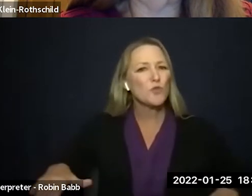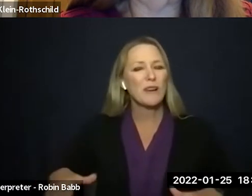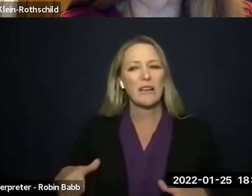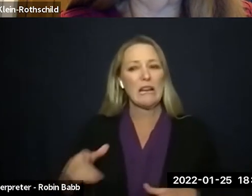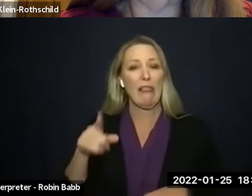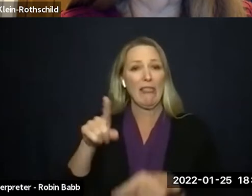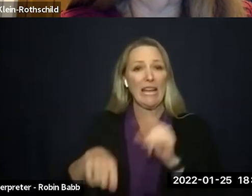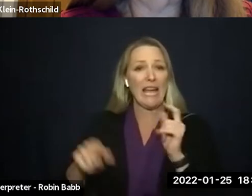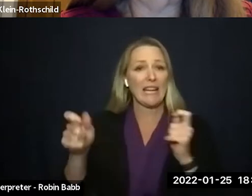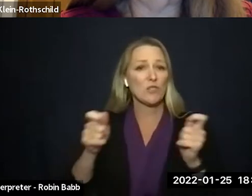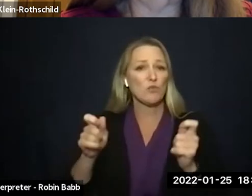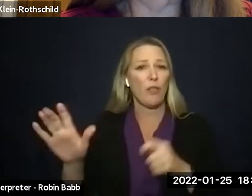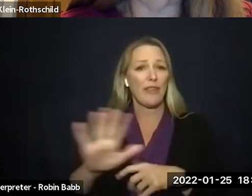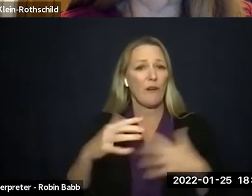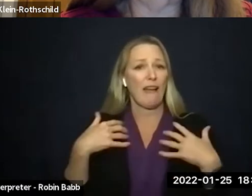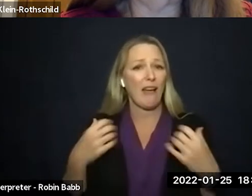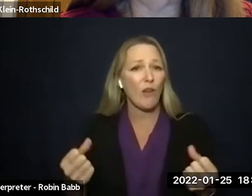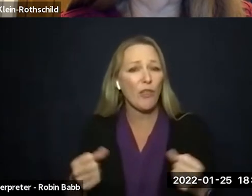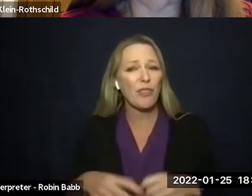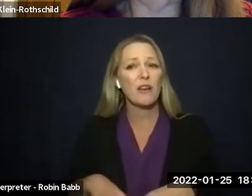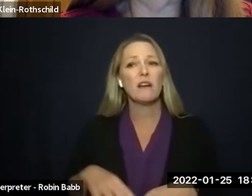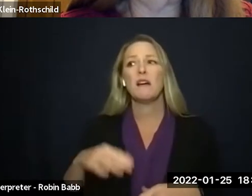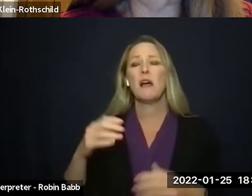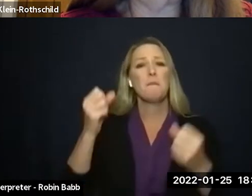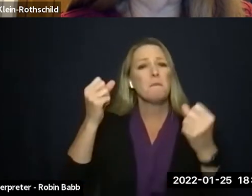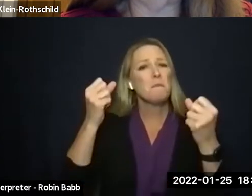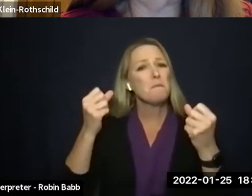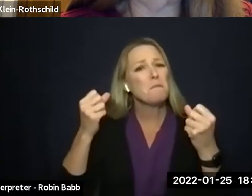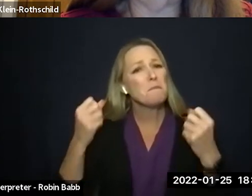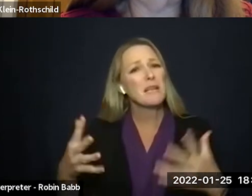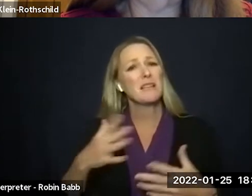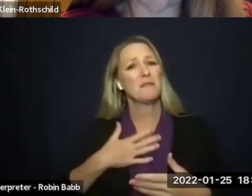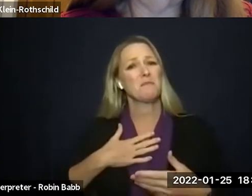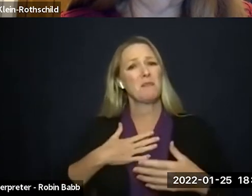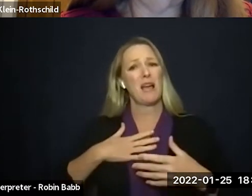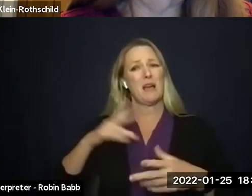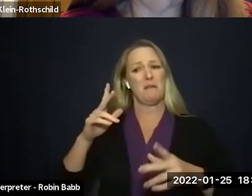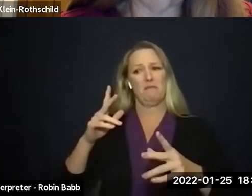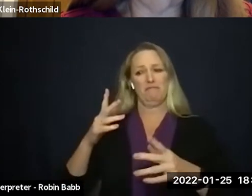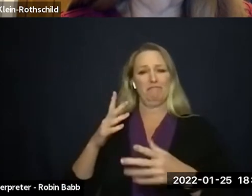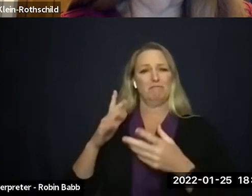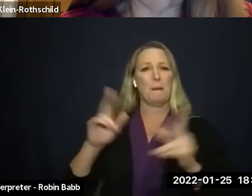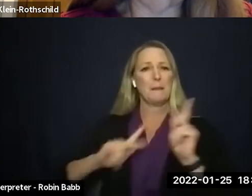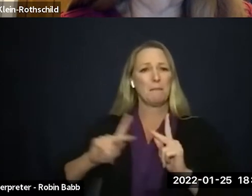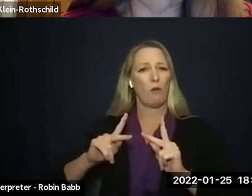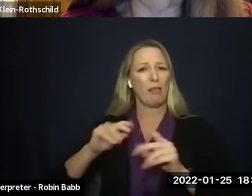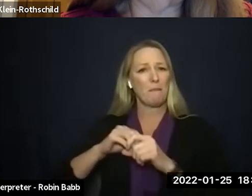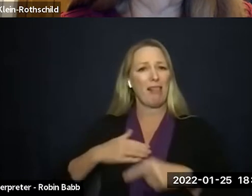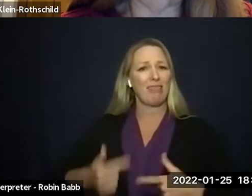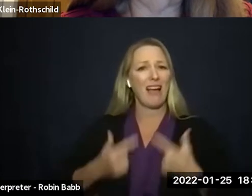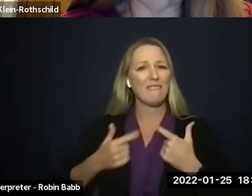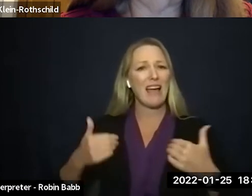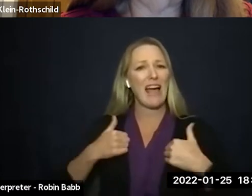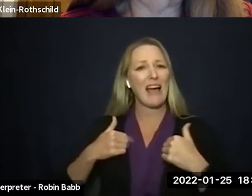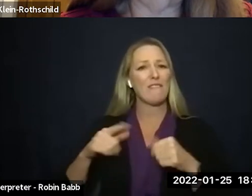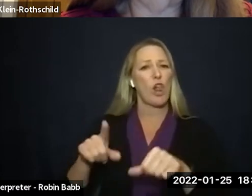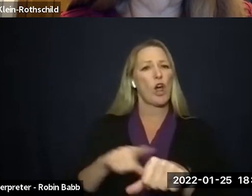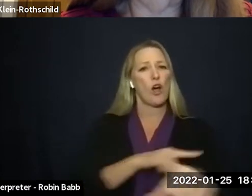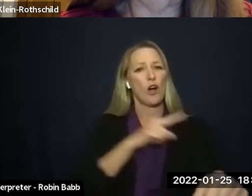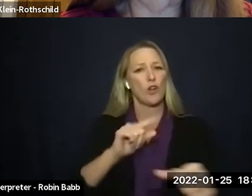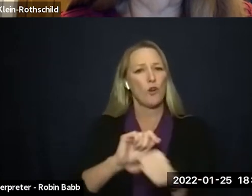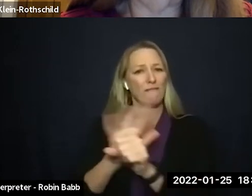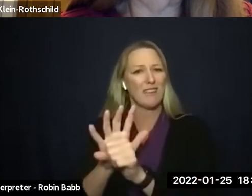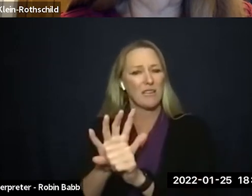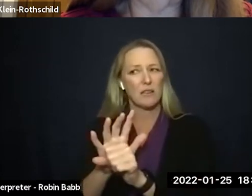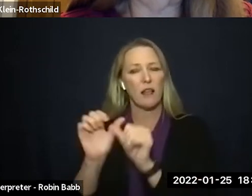future i have a lot of people in my life that have long covered they're sick they can't function the same way they used to